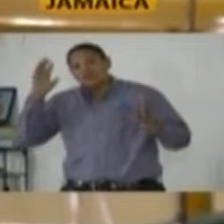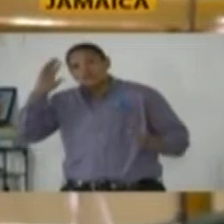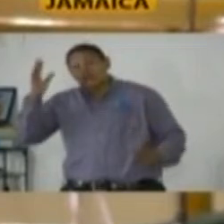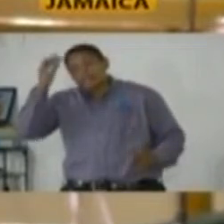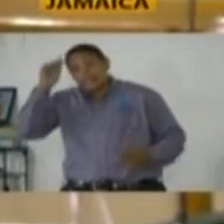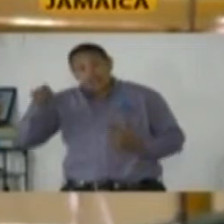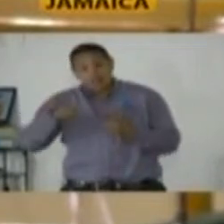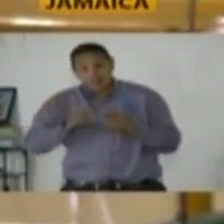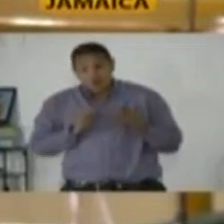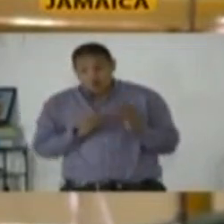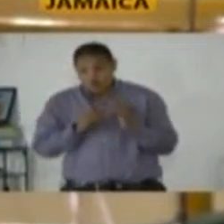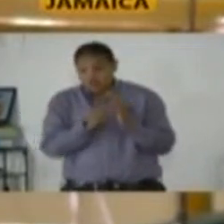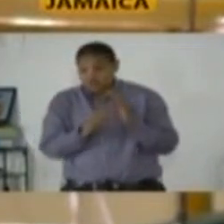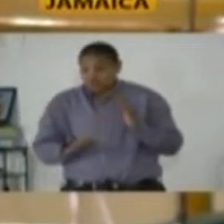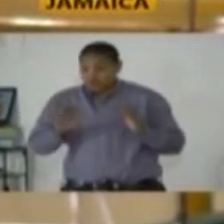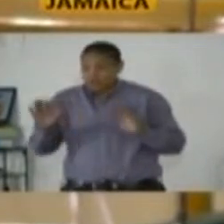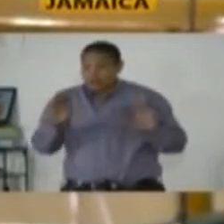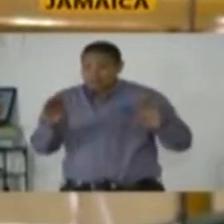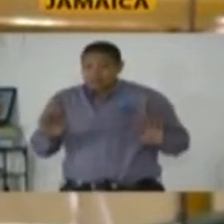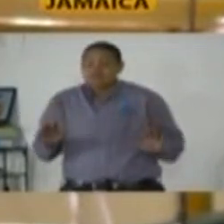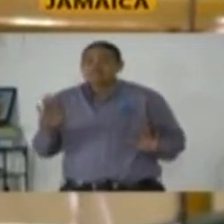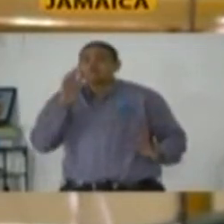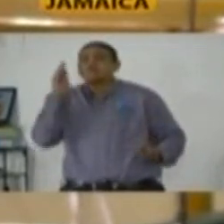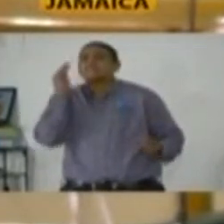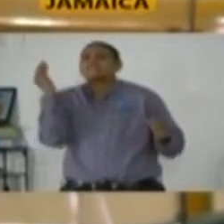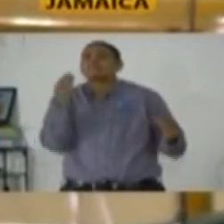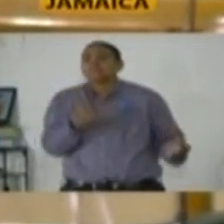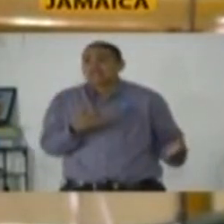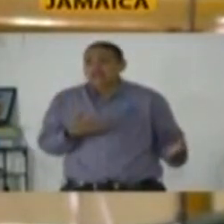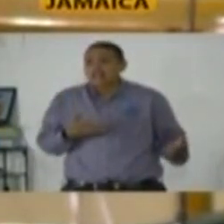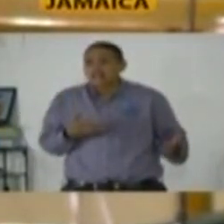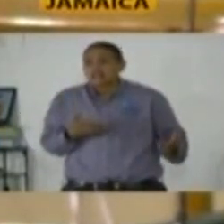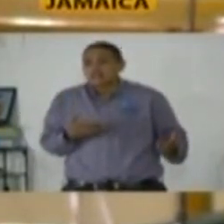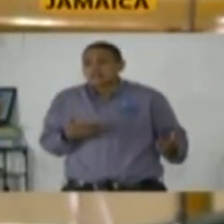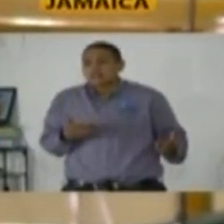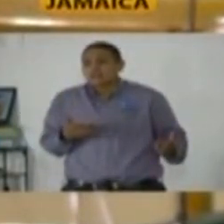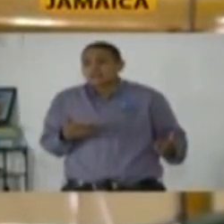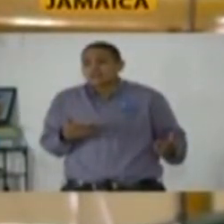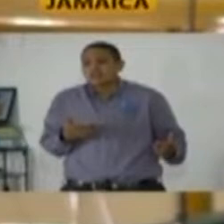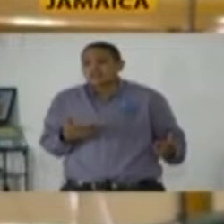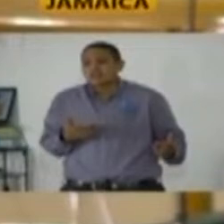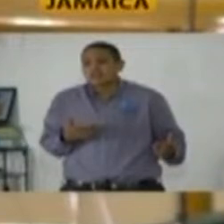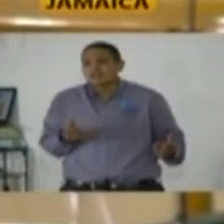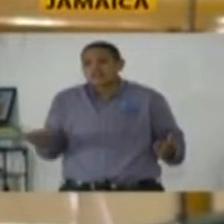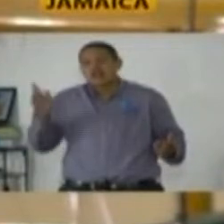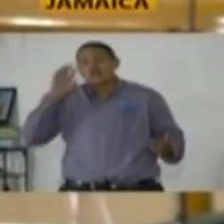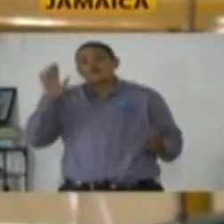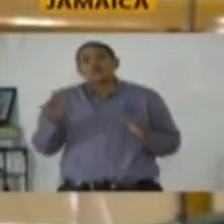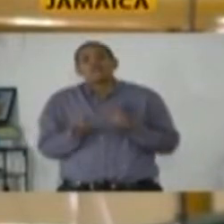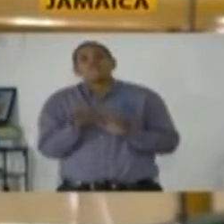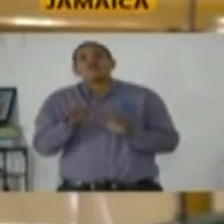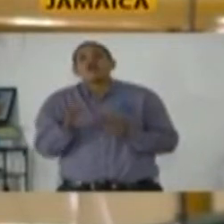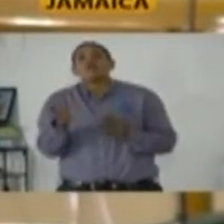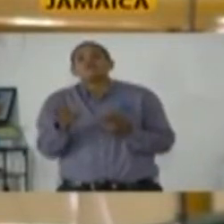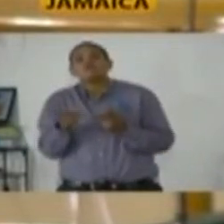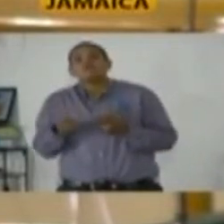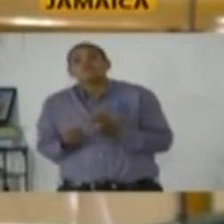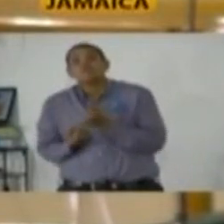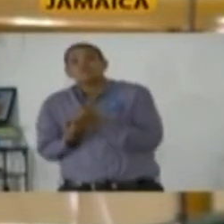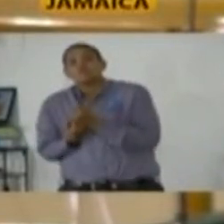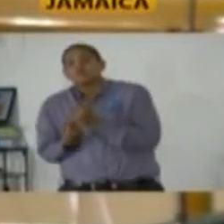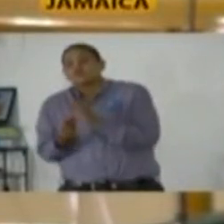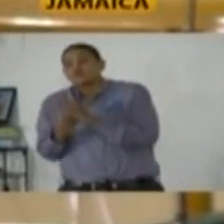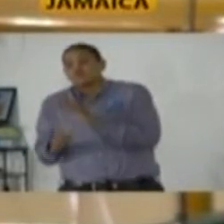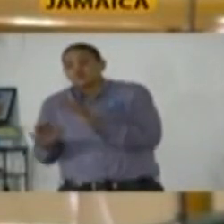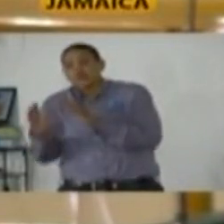what students' behavior may be telling them, and in so doing, they will find ways to better support students who may be experiencing